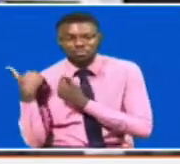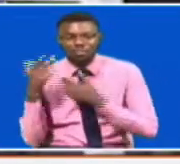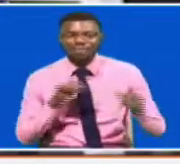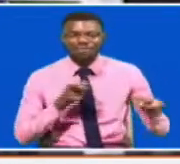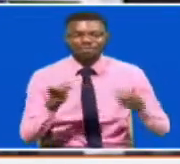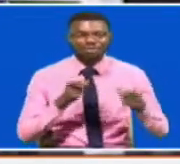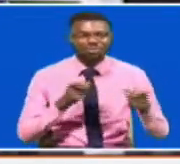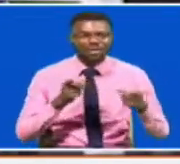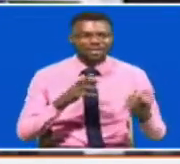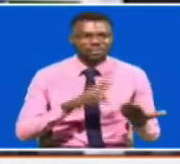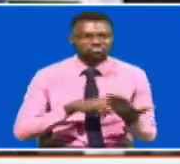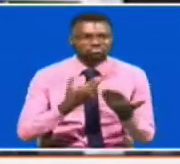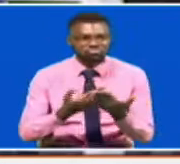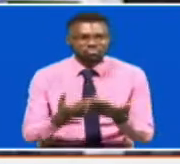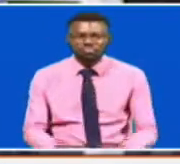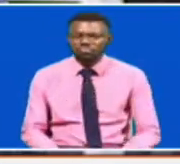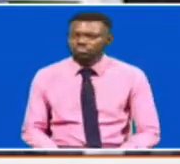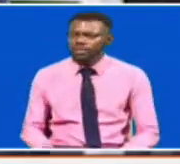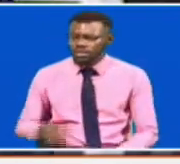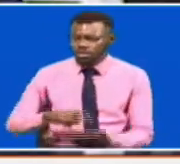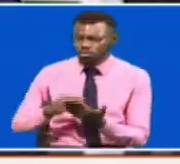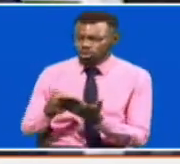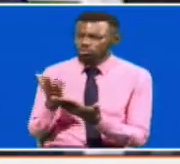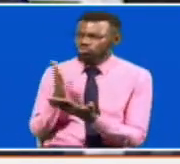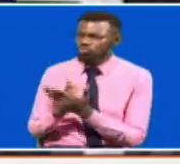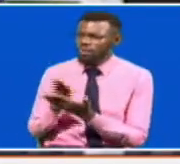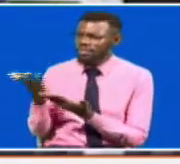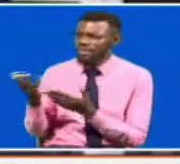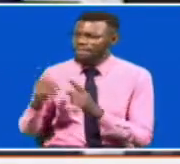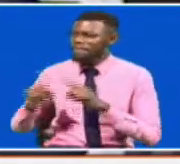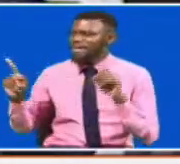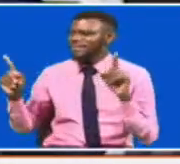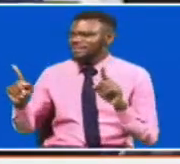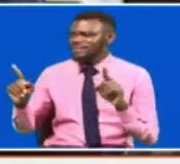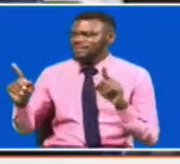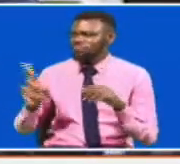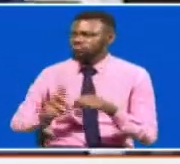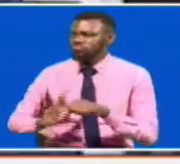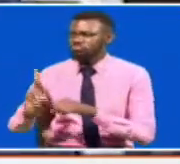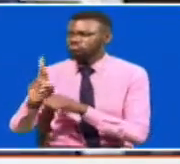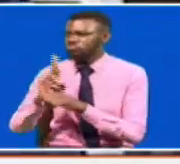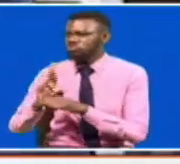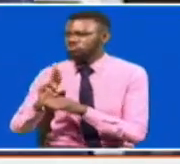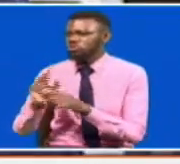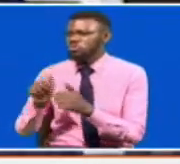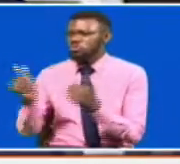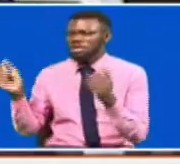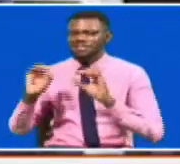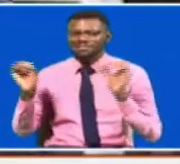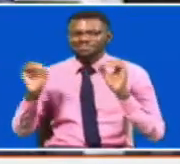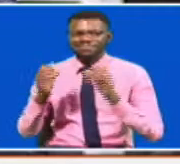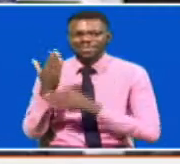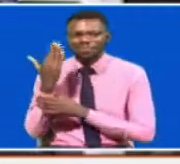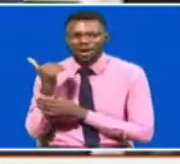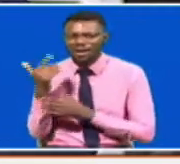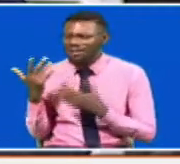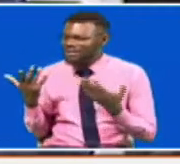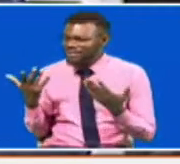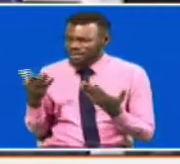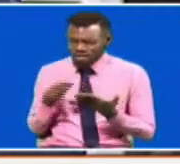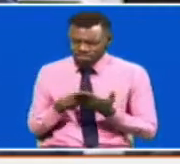resources. And so the resources were there, but they were not applied to good effect. Okay. Because it's not what you